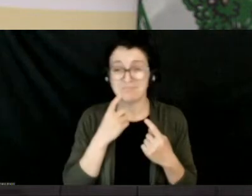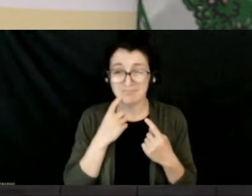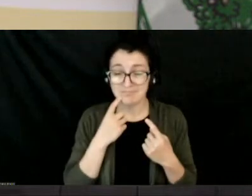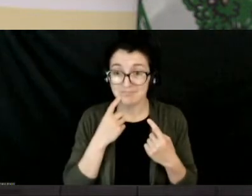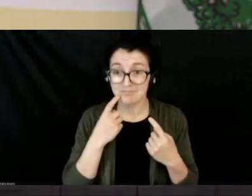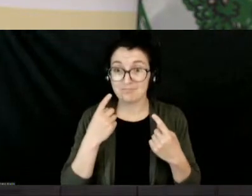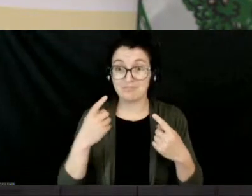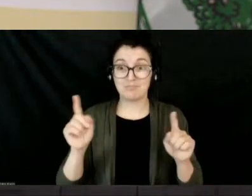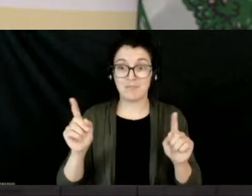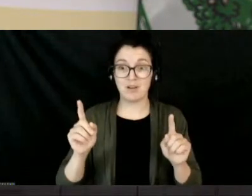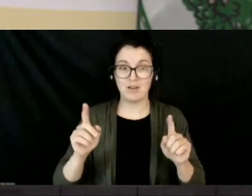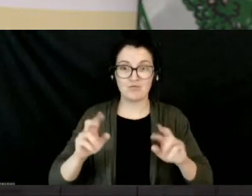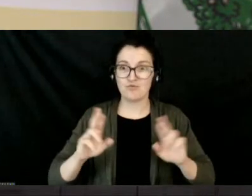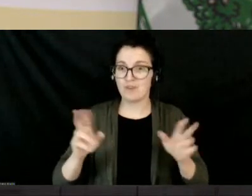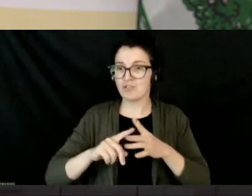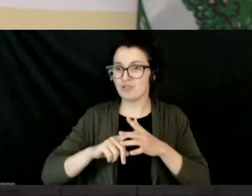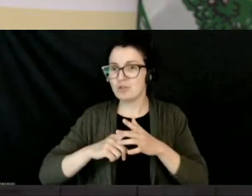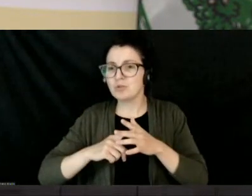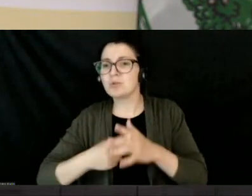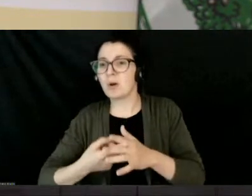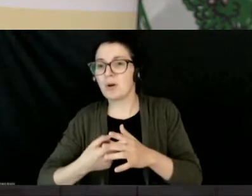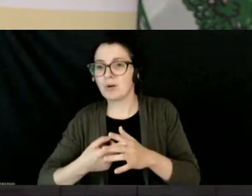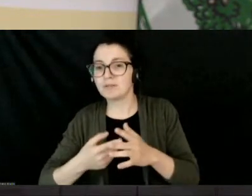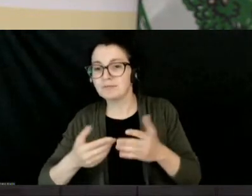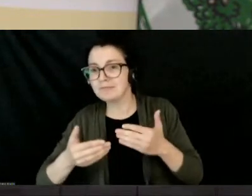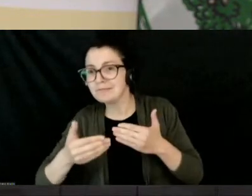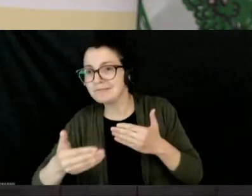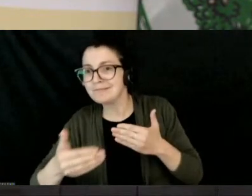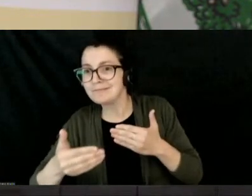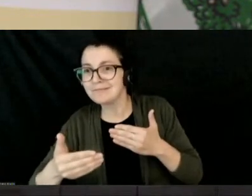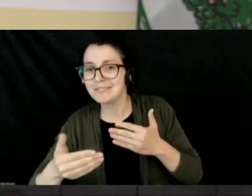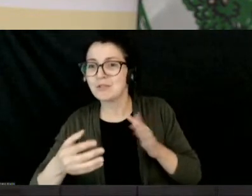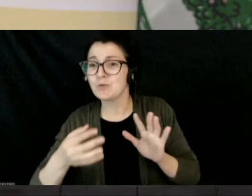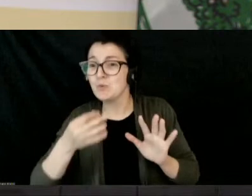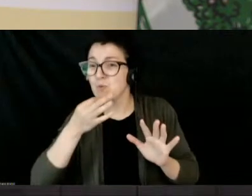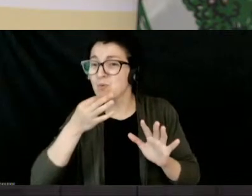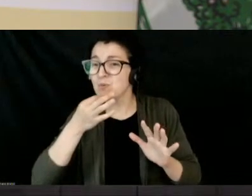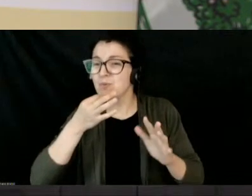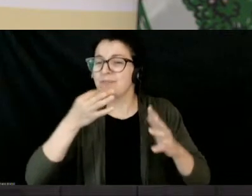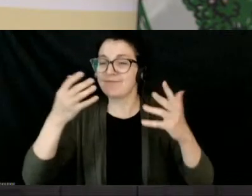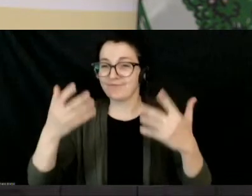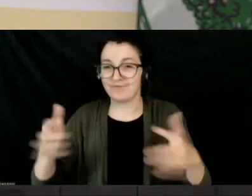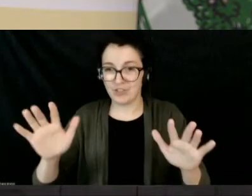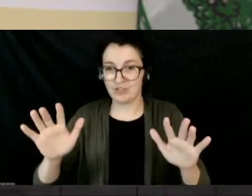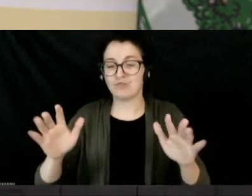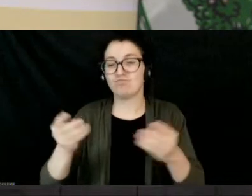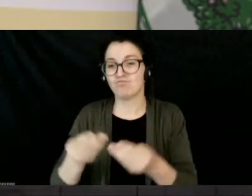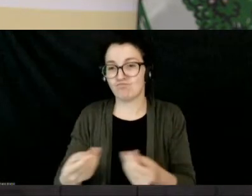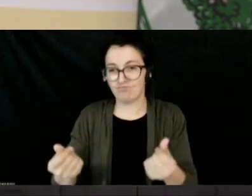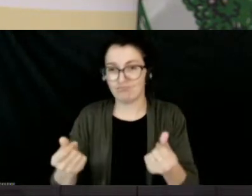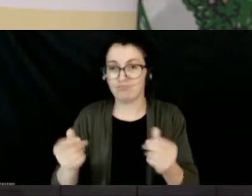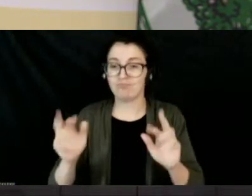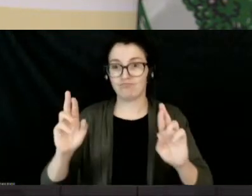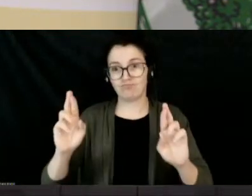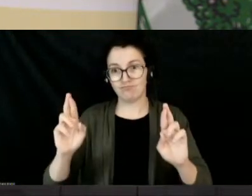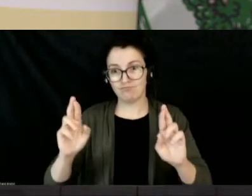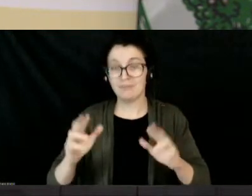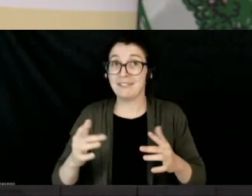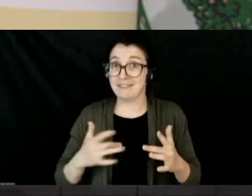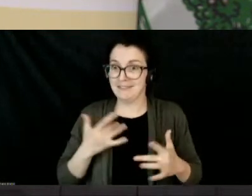the last leg of this marathon that we have been on together. So an exciting day for